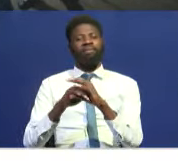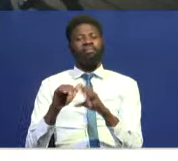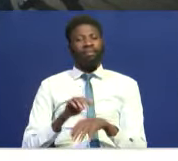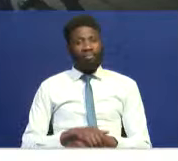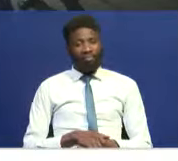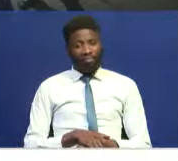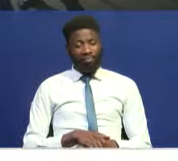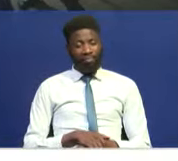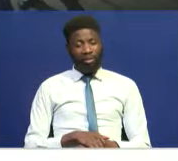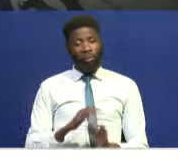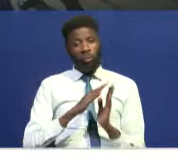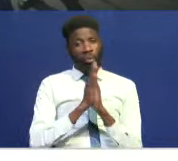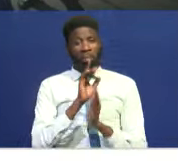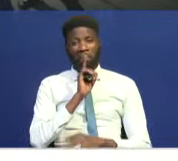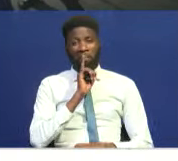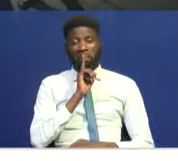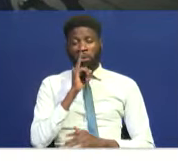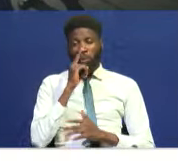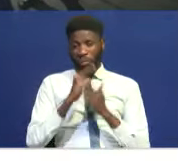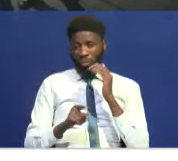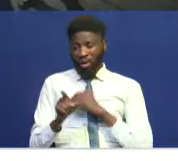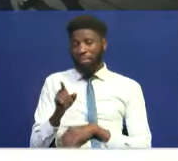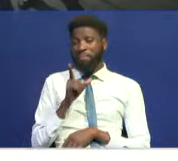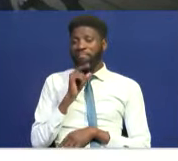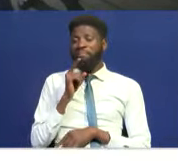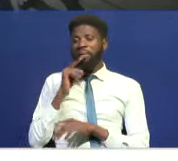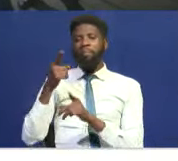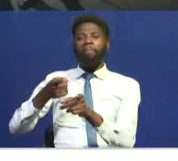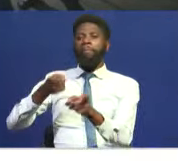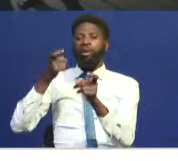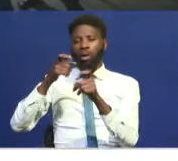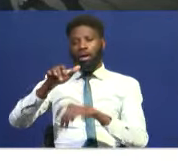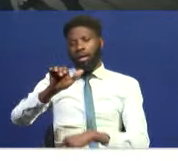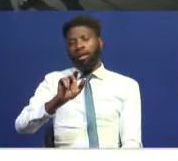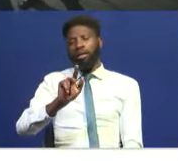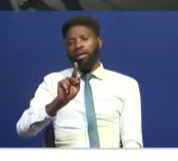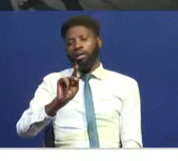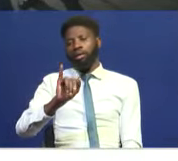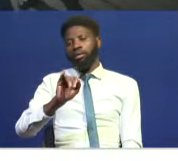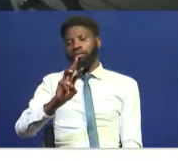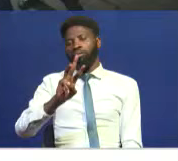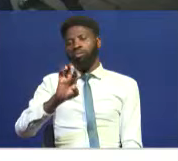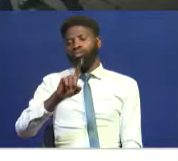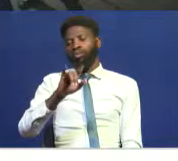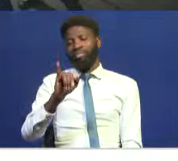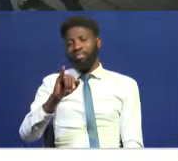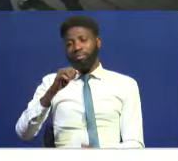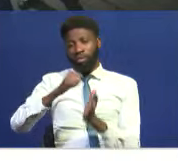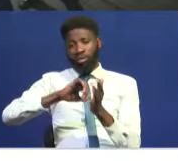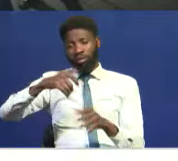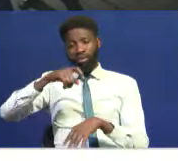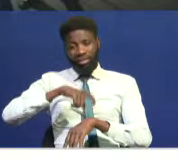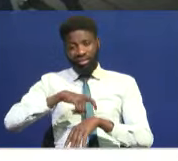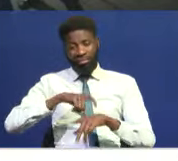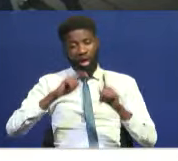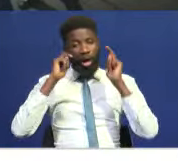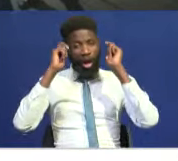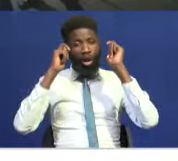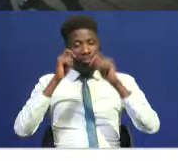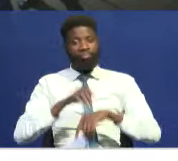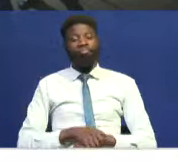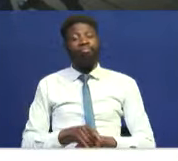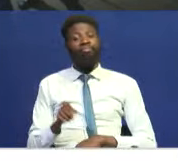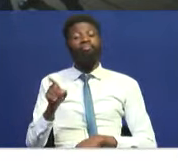shot by police officers in Kibwezi, Makueni County, during Tuesday's anti-government protests. The 36-year-old